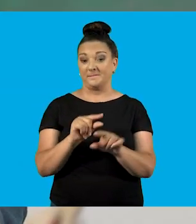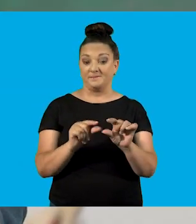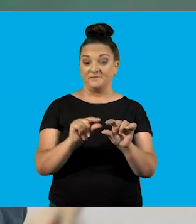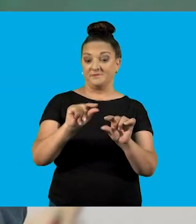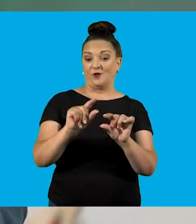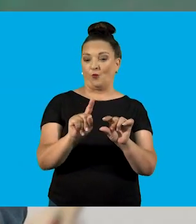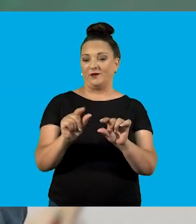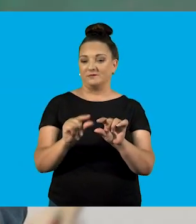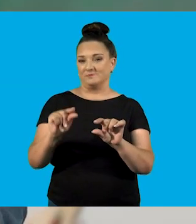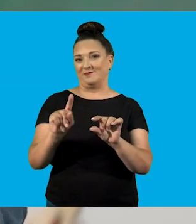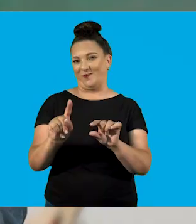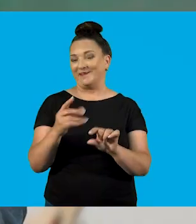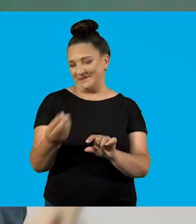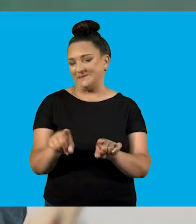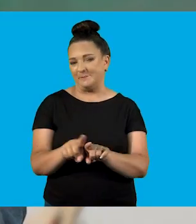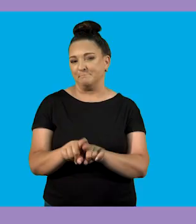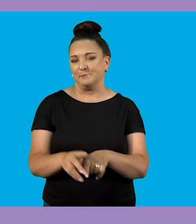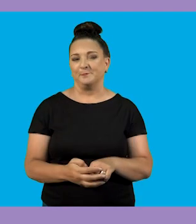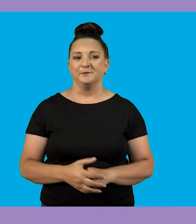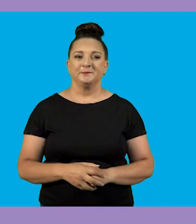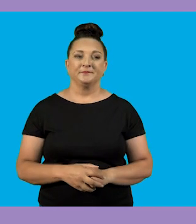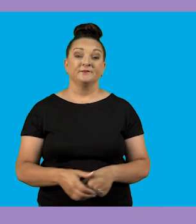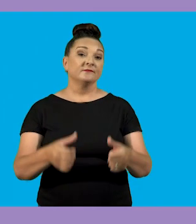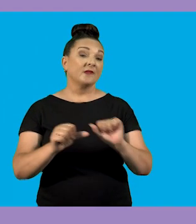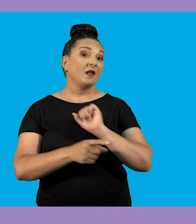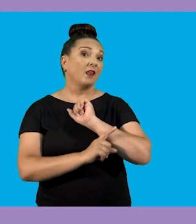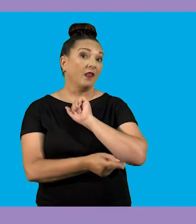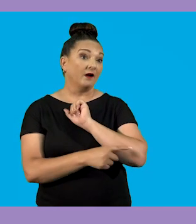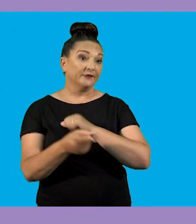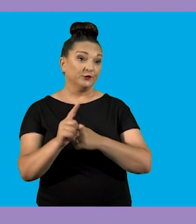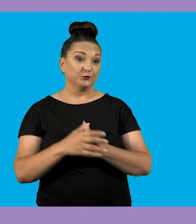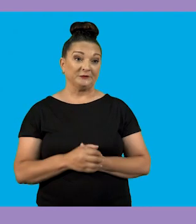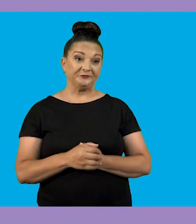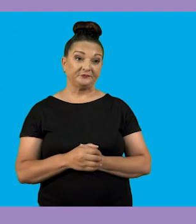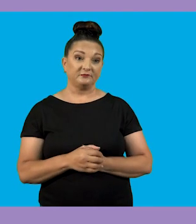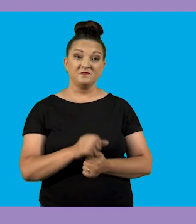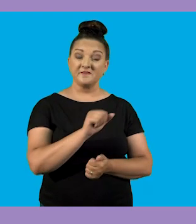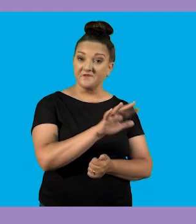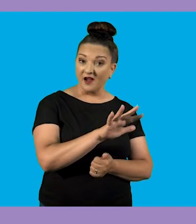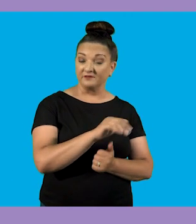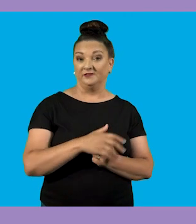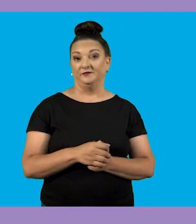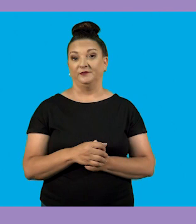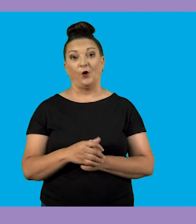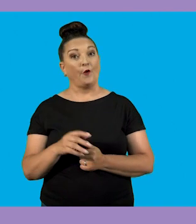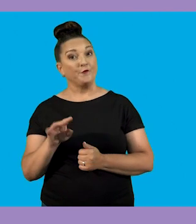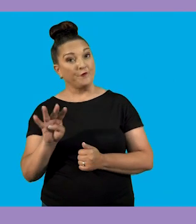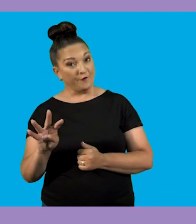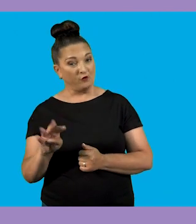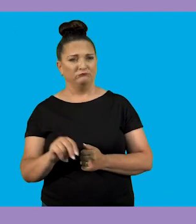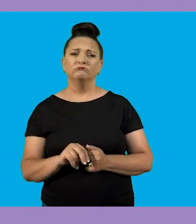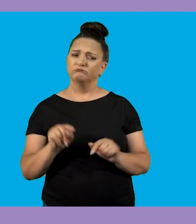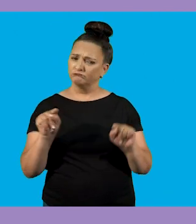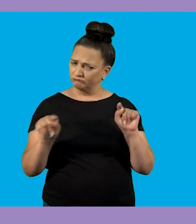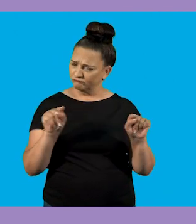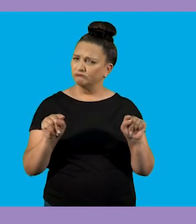and the exponents there are also the same. Lastly, we have a 5 and a